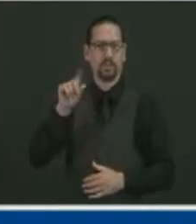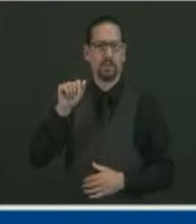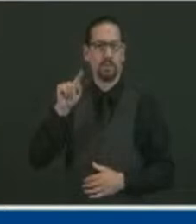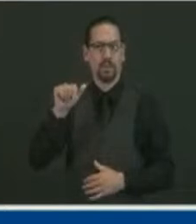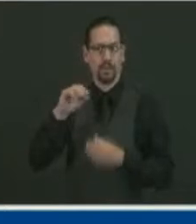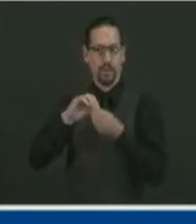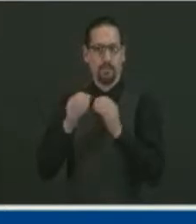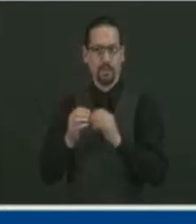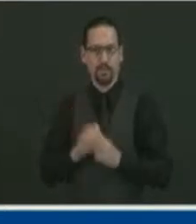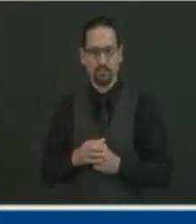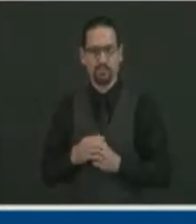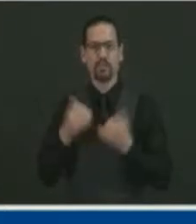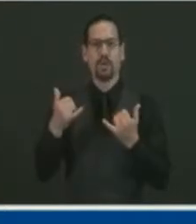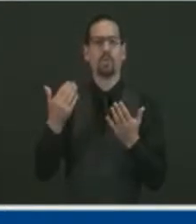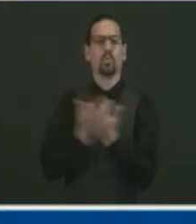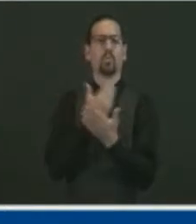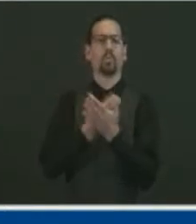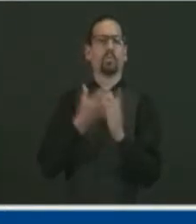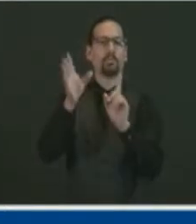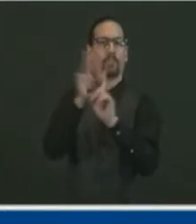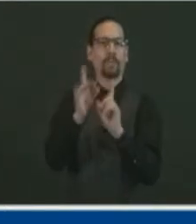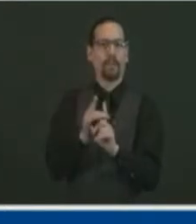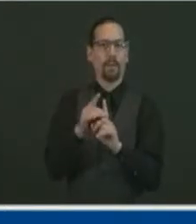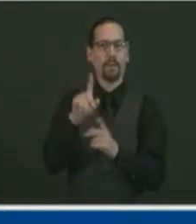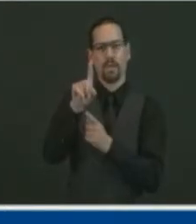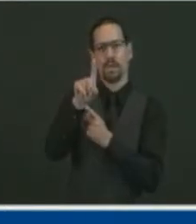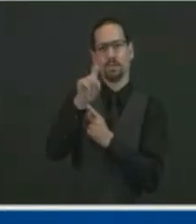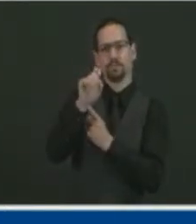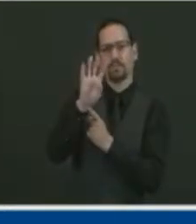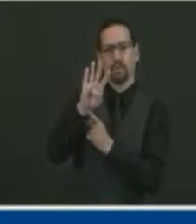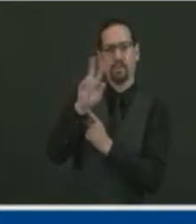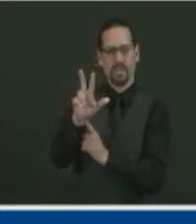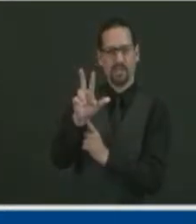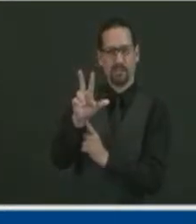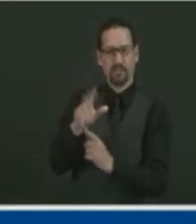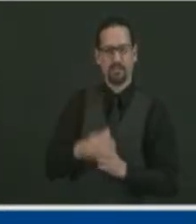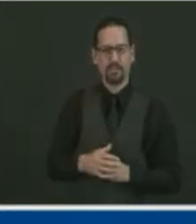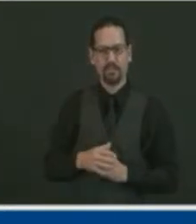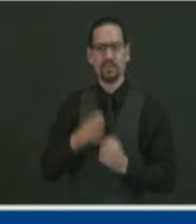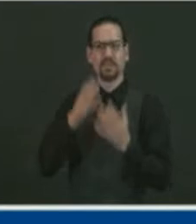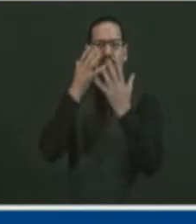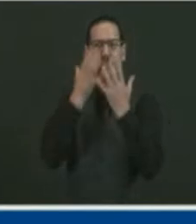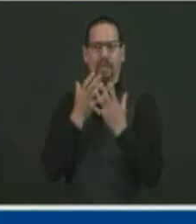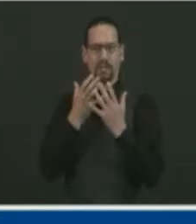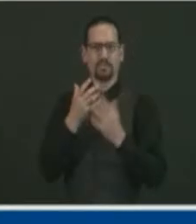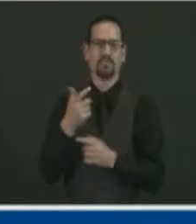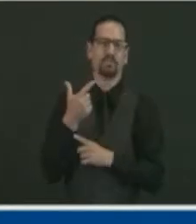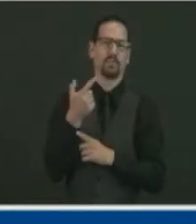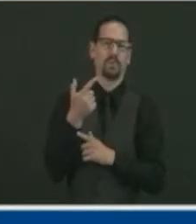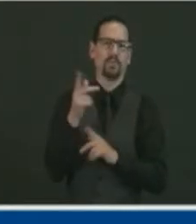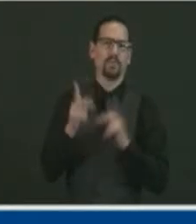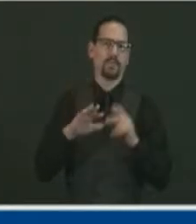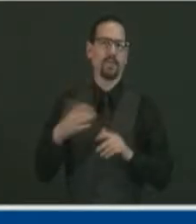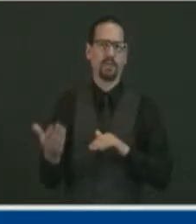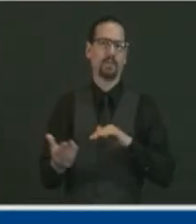new cases, and sadly, another 21 deaths. I will say